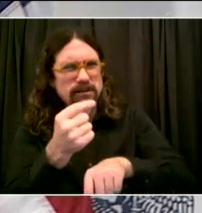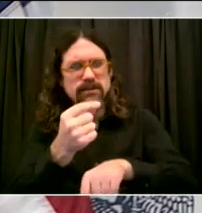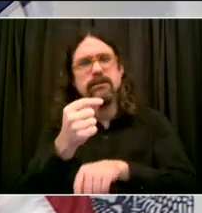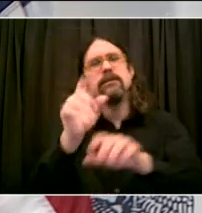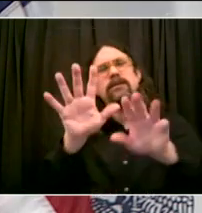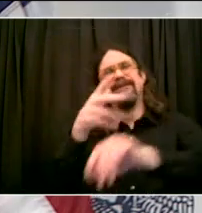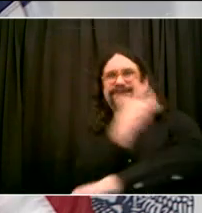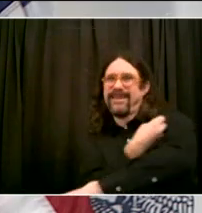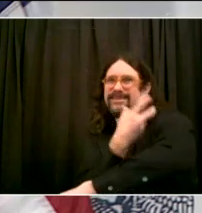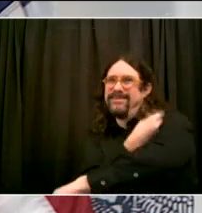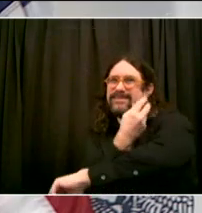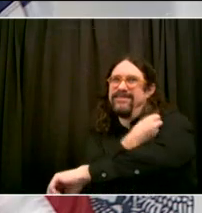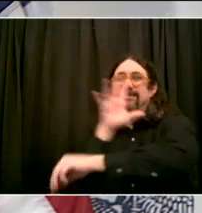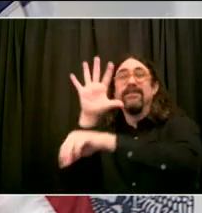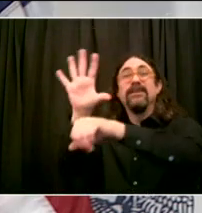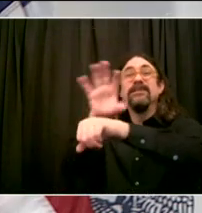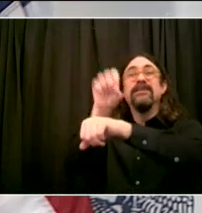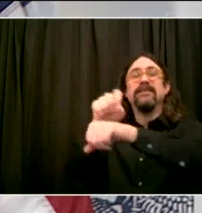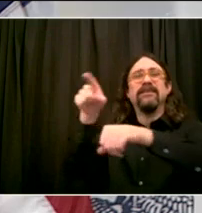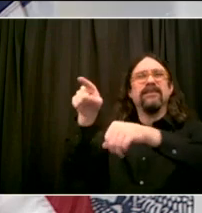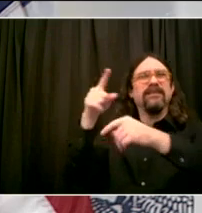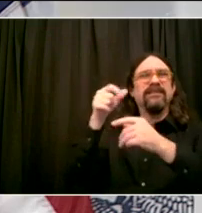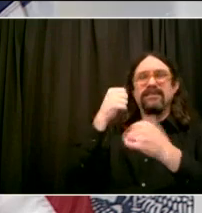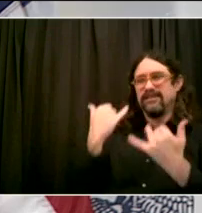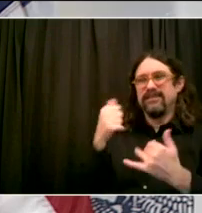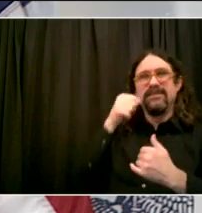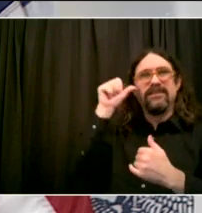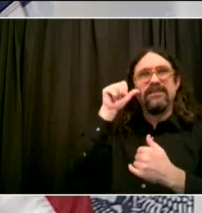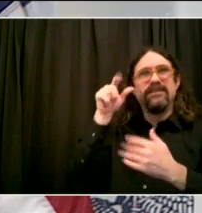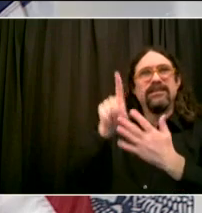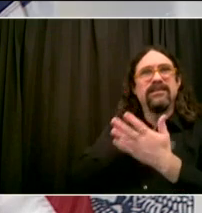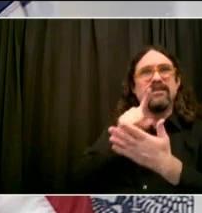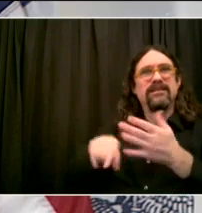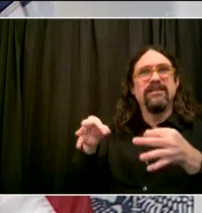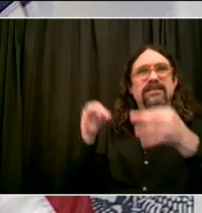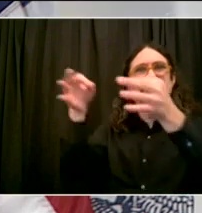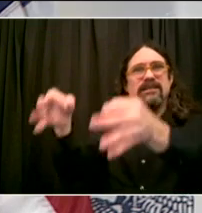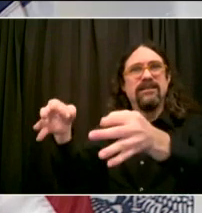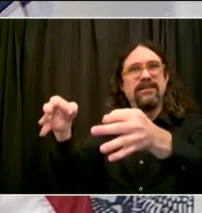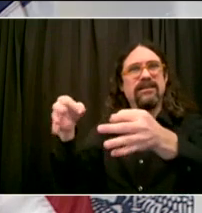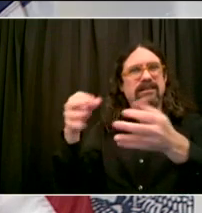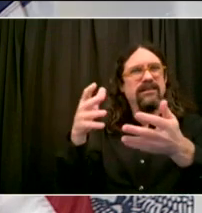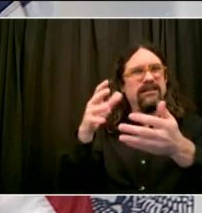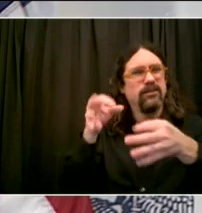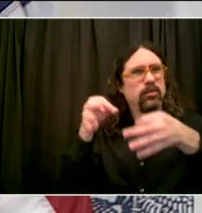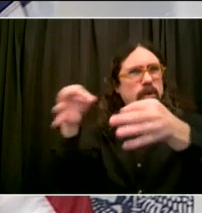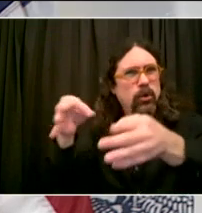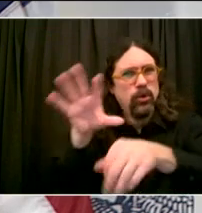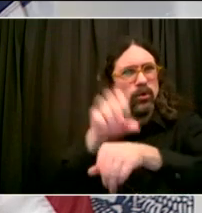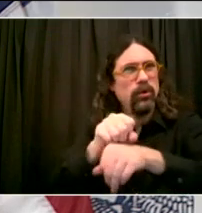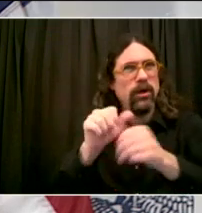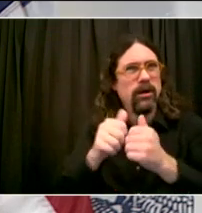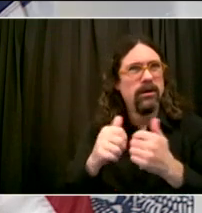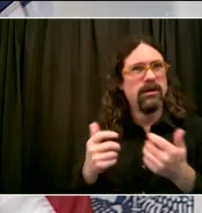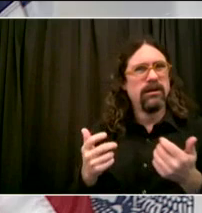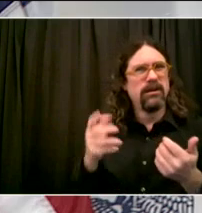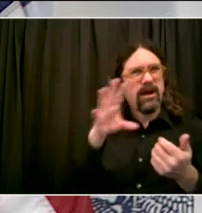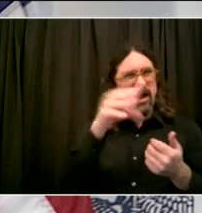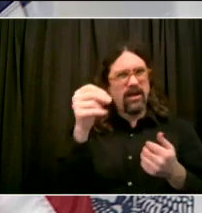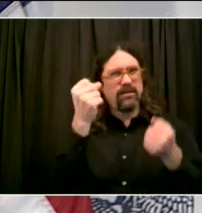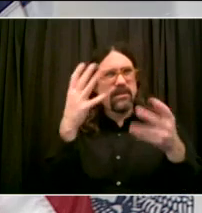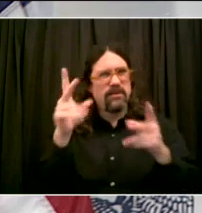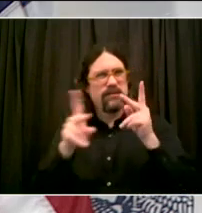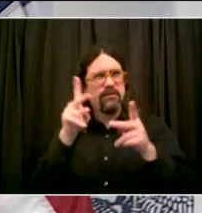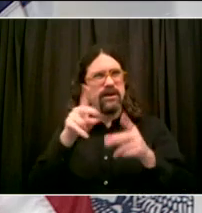reschedule a significant number of shots. Is there a procedure that's been laid out for how this should be